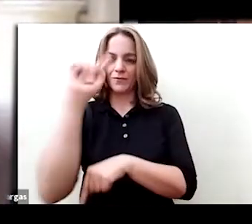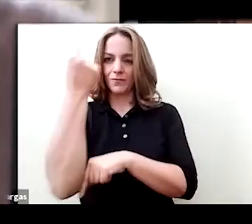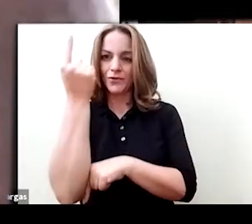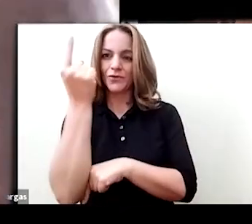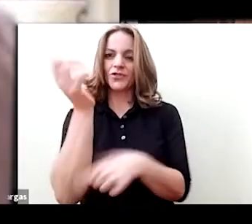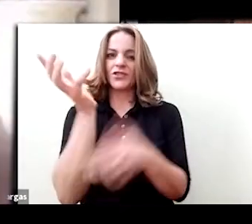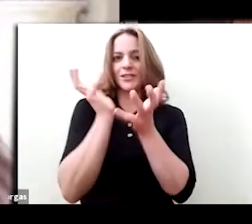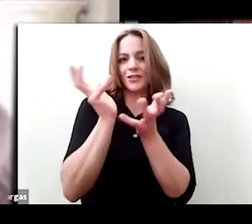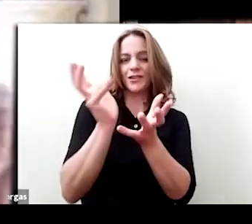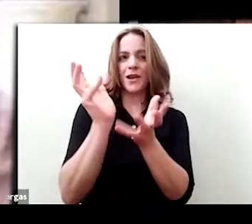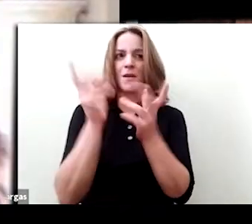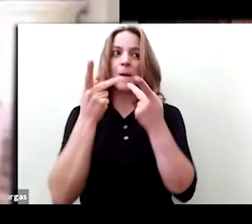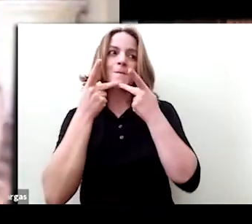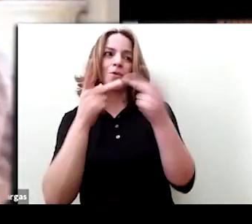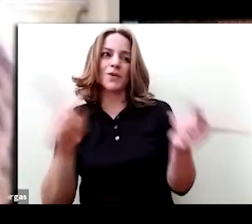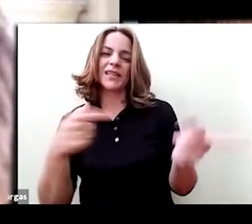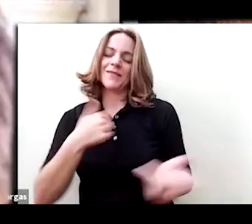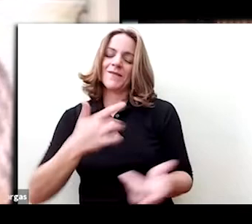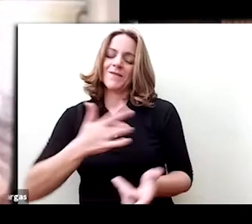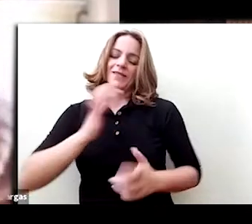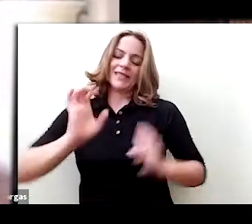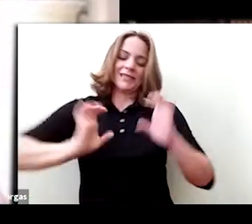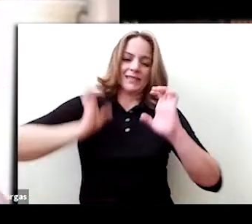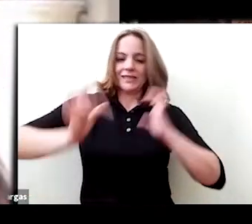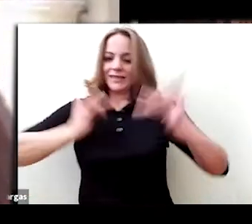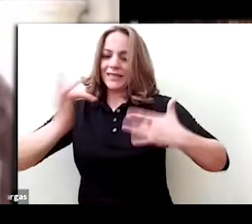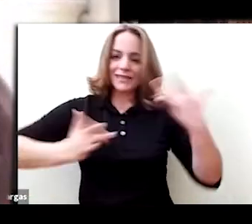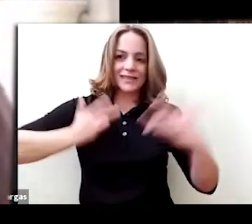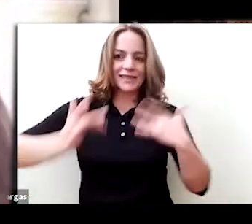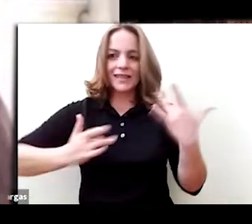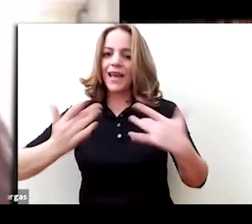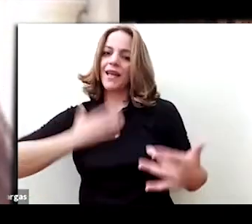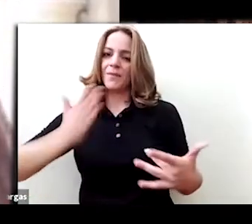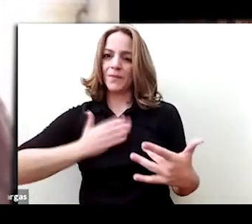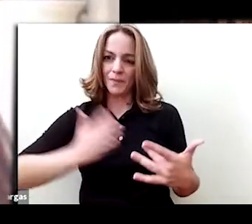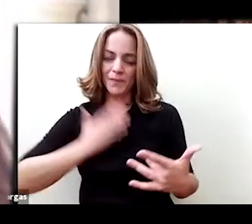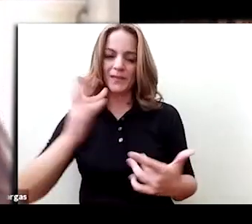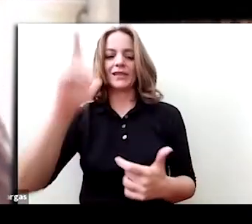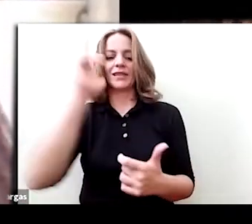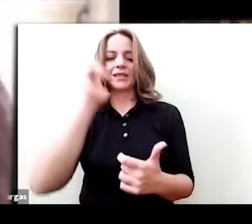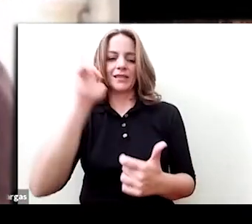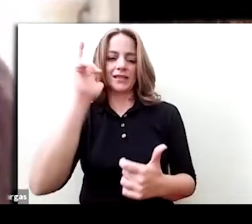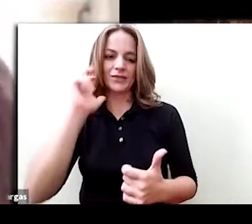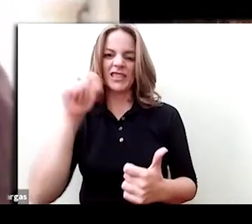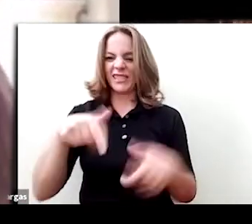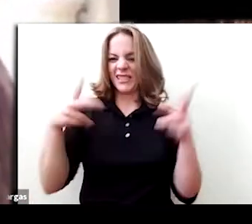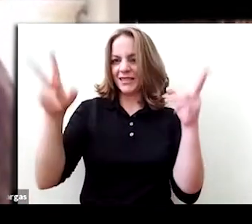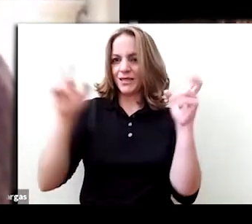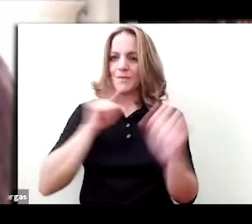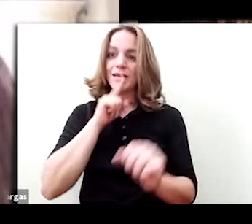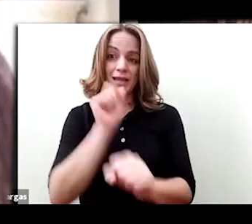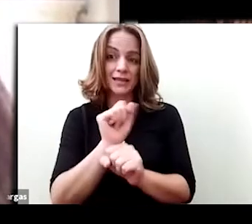have joined for this, and including a lot of Realidades creators too. I see Delcia Pagan is on, and Rockefeller